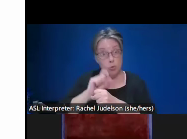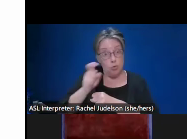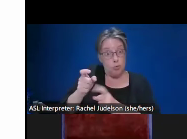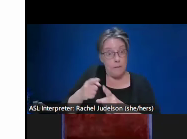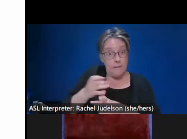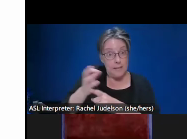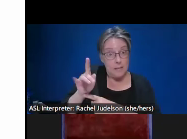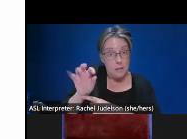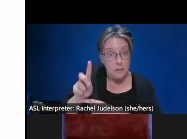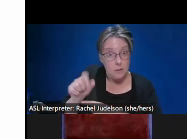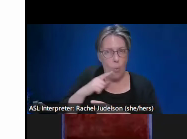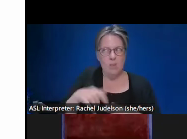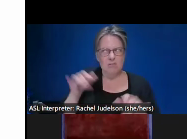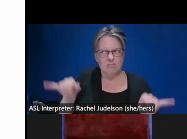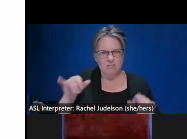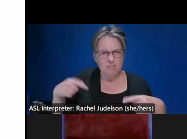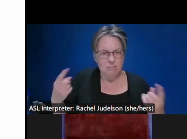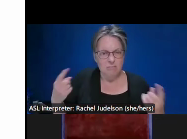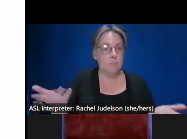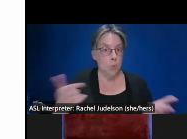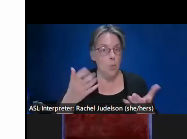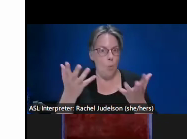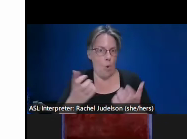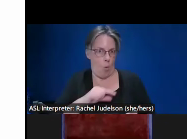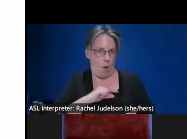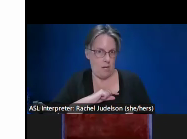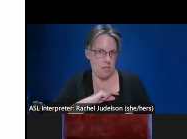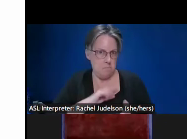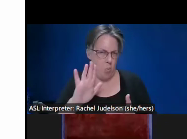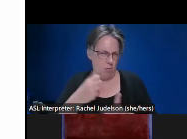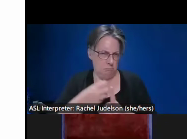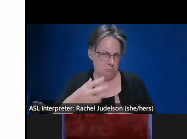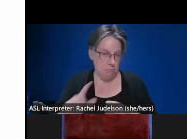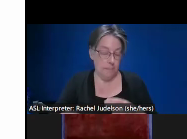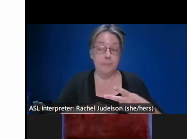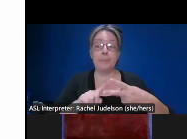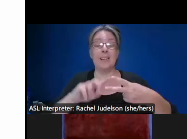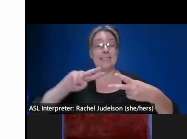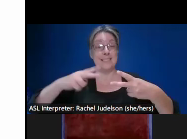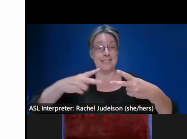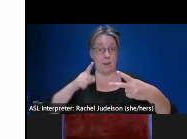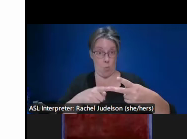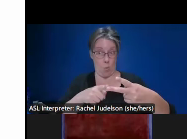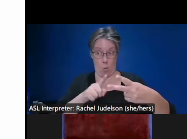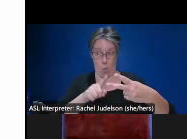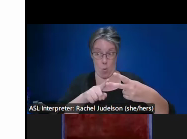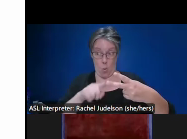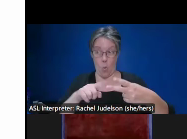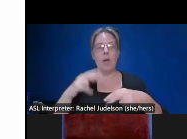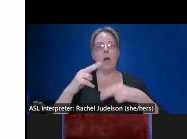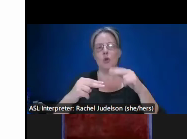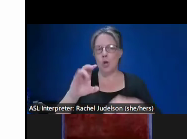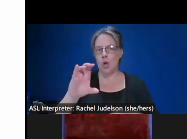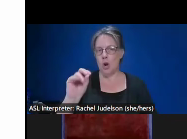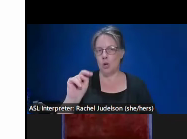looking for quality. The second goal that you have is to be